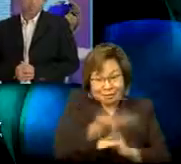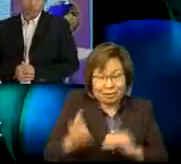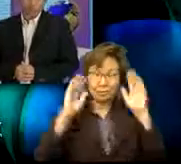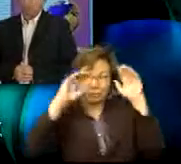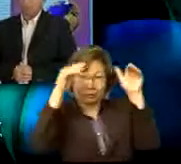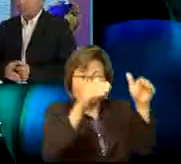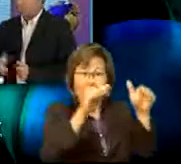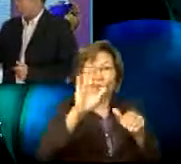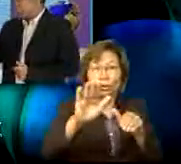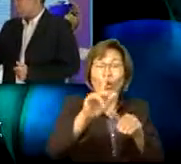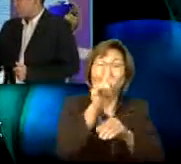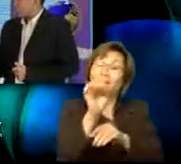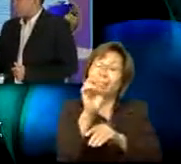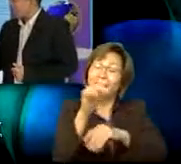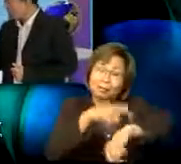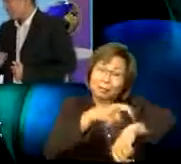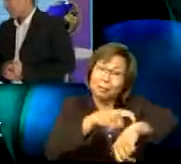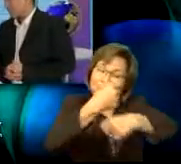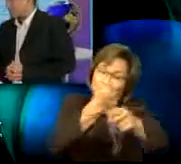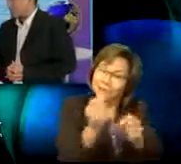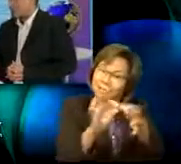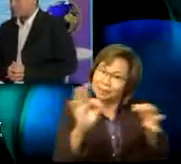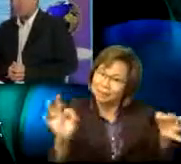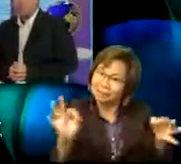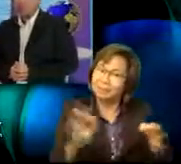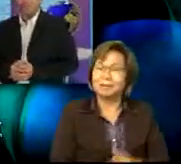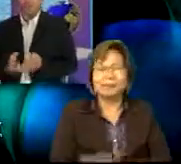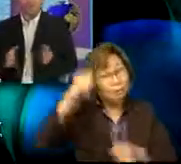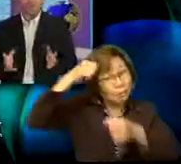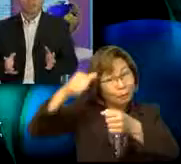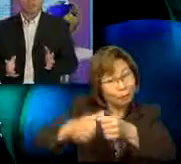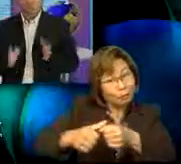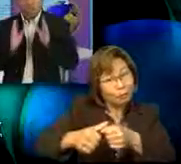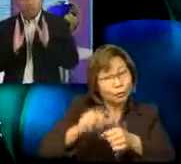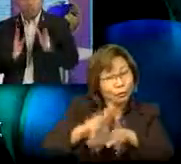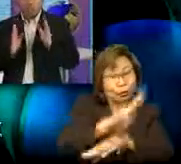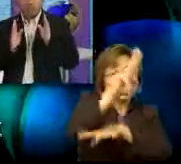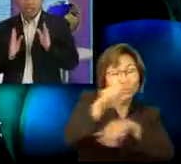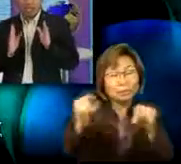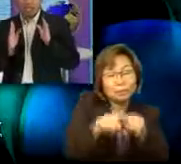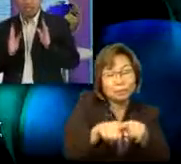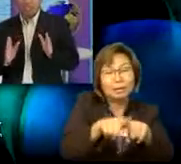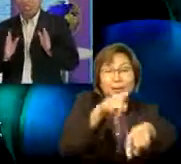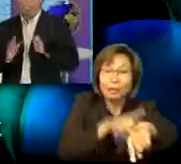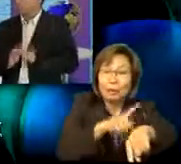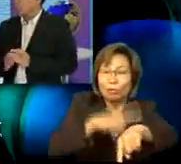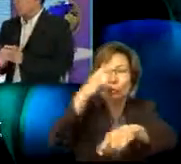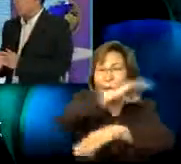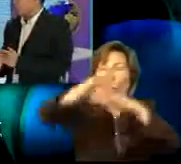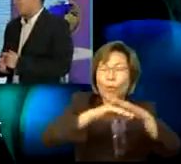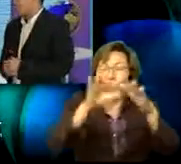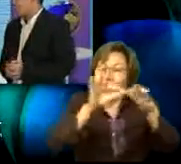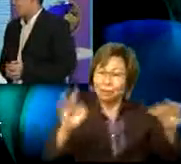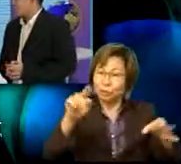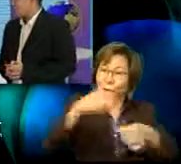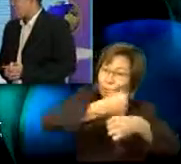pay attention to is your tenses in making those sentences. Remember, use the same tense form for